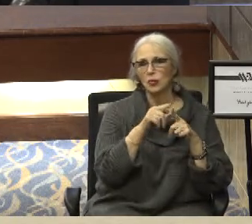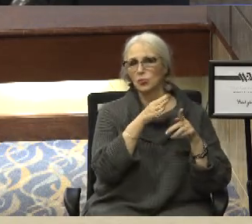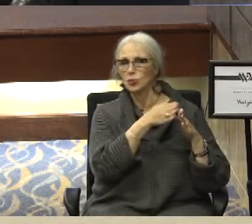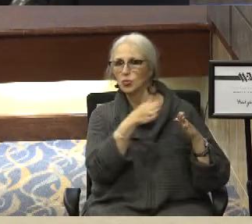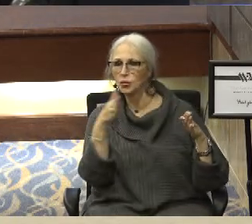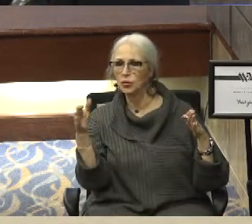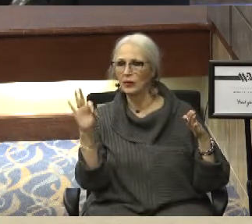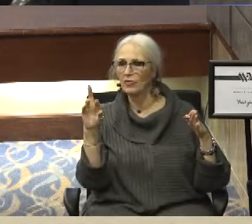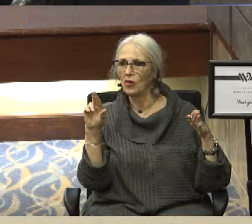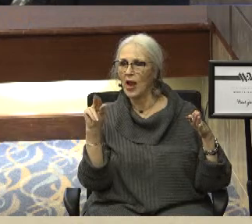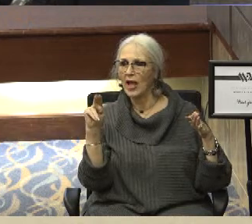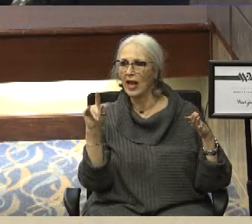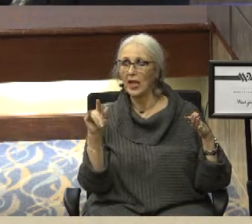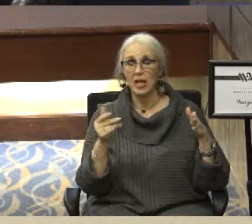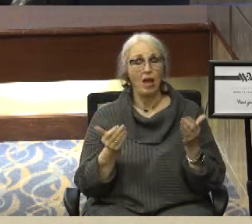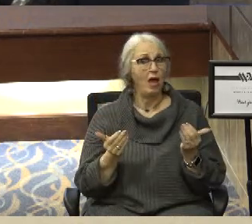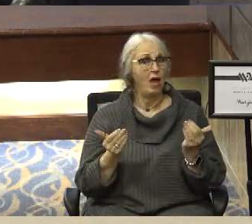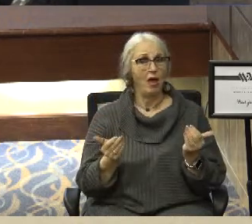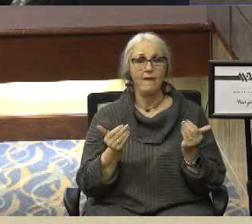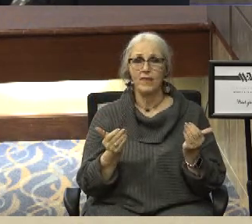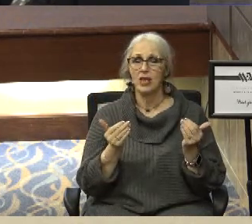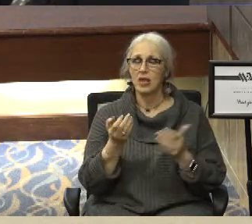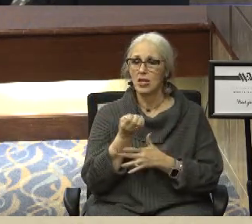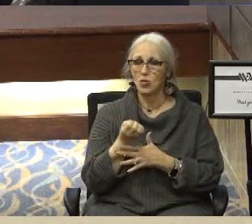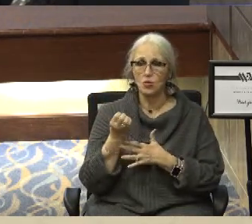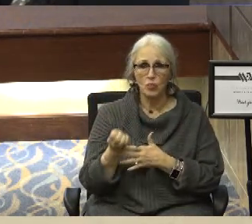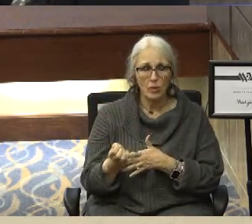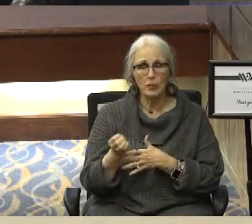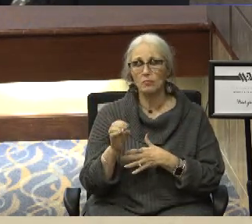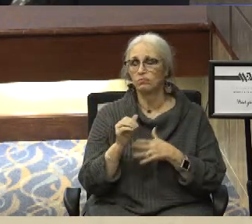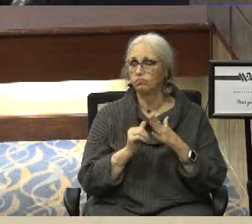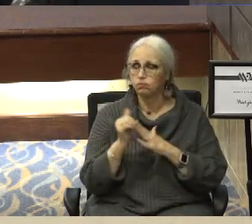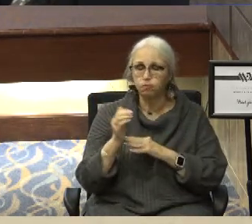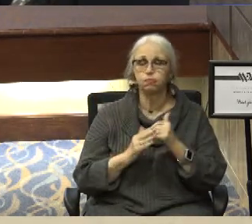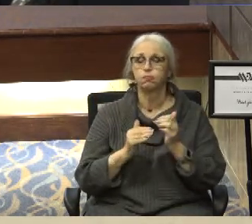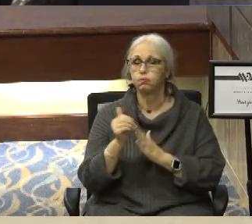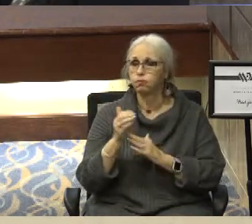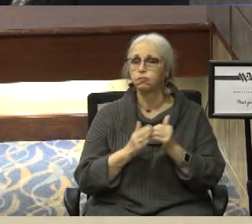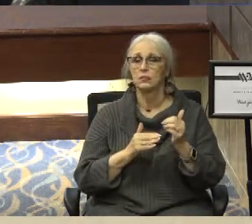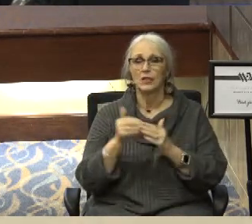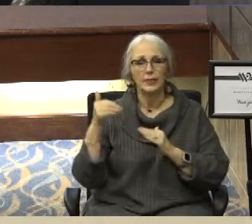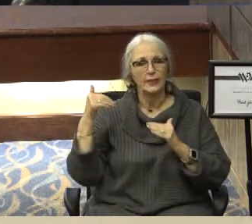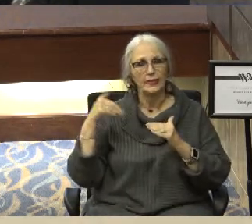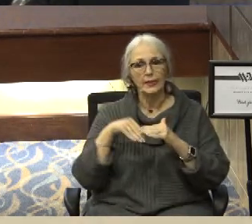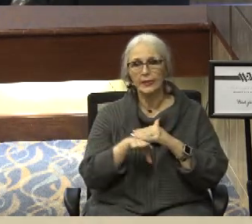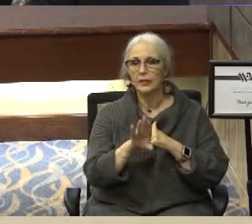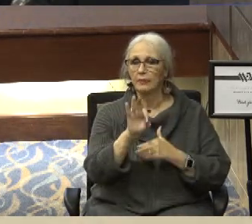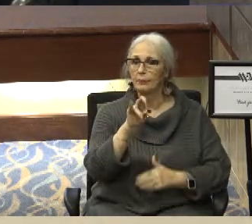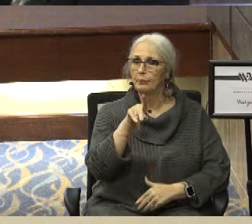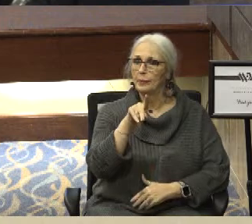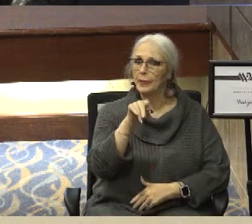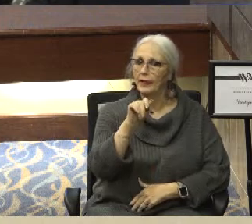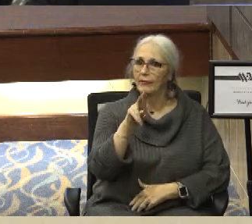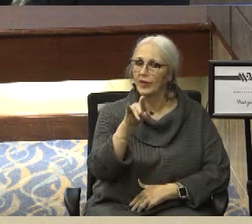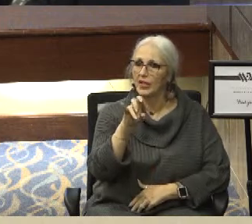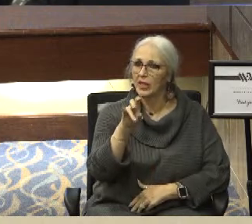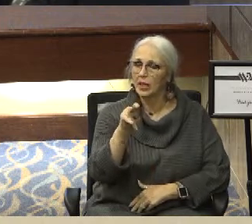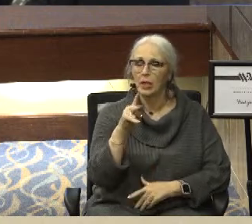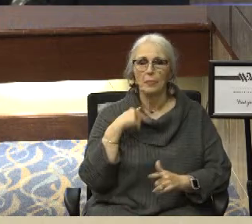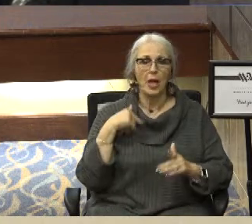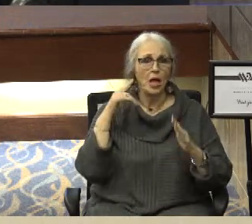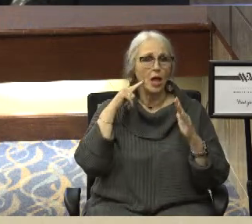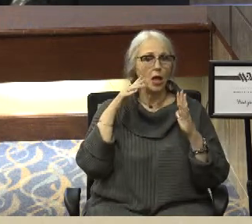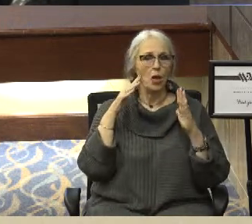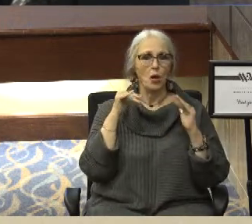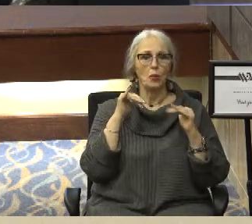such a construction zone with heavy equipment, kind of on the gateway into the pavilion. But my hope is that we can really